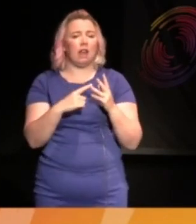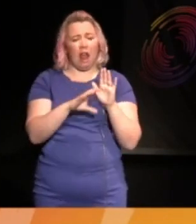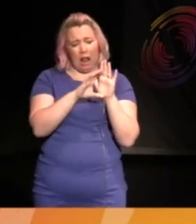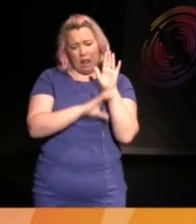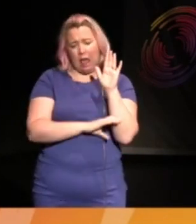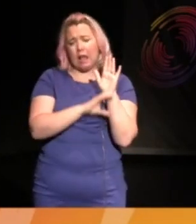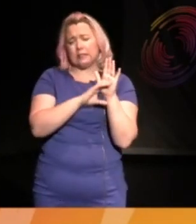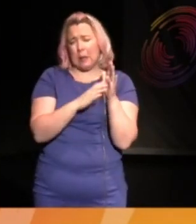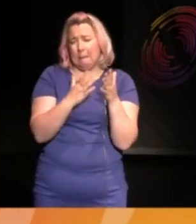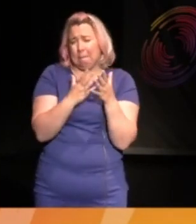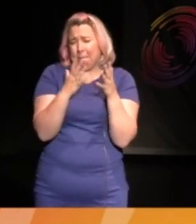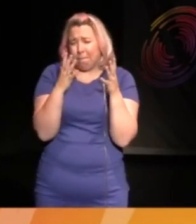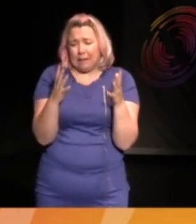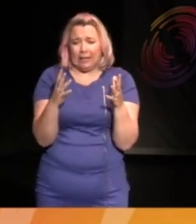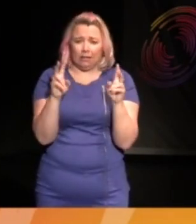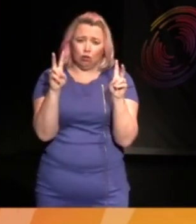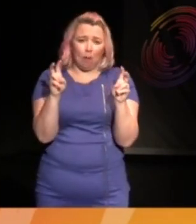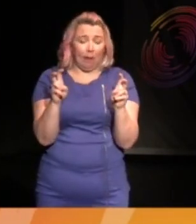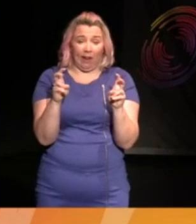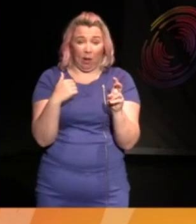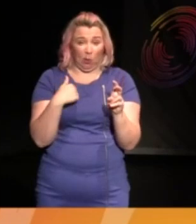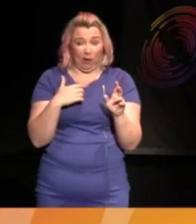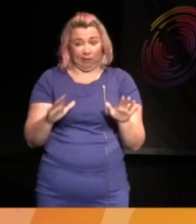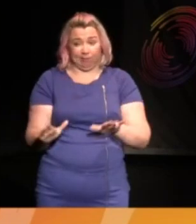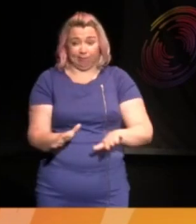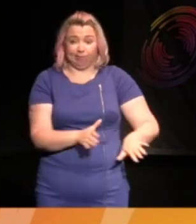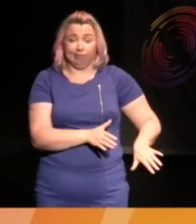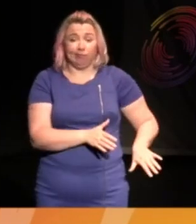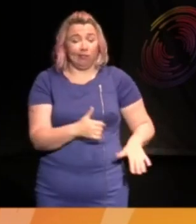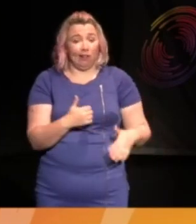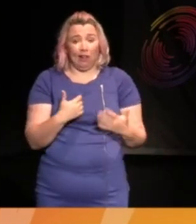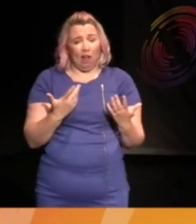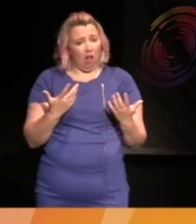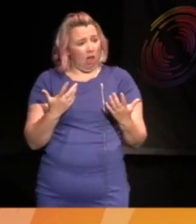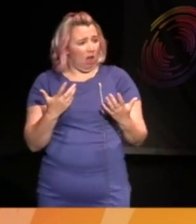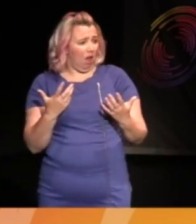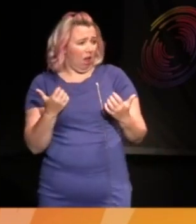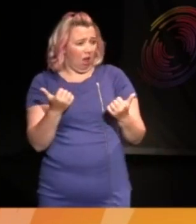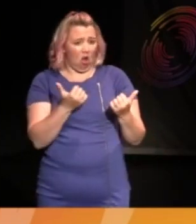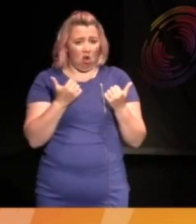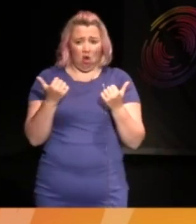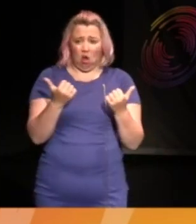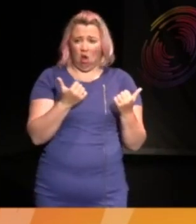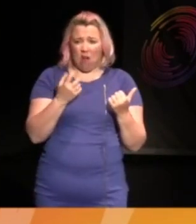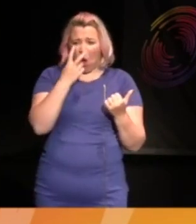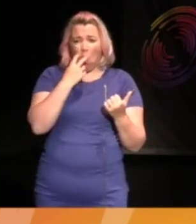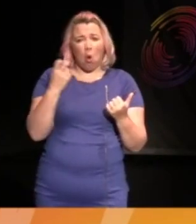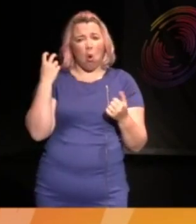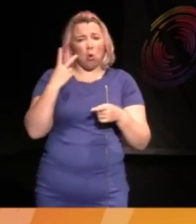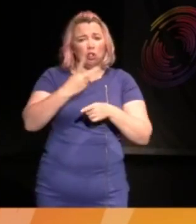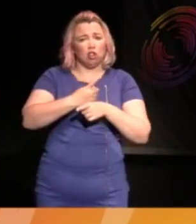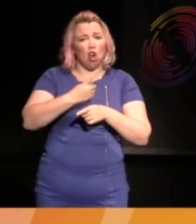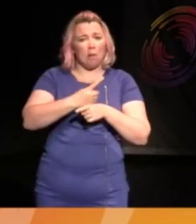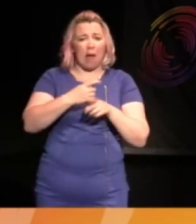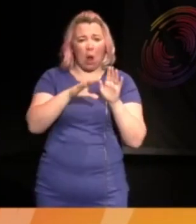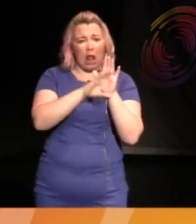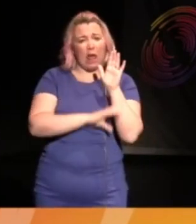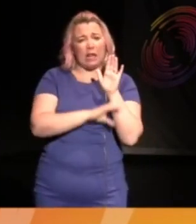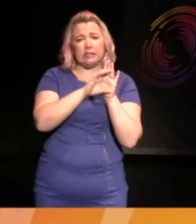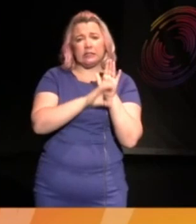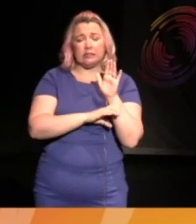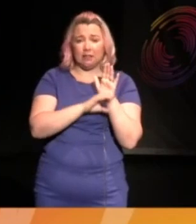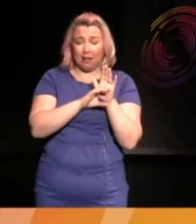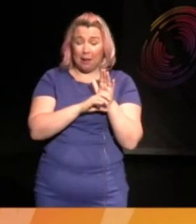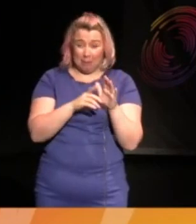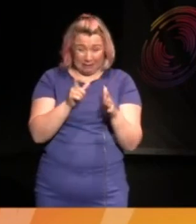that we don't often talk about, because we think, well, that's kind of oldie worldly, but we have a